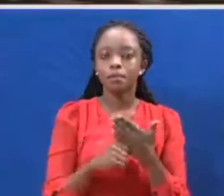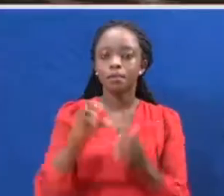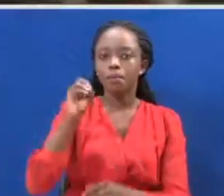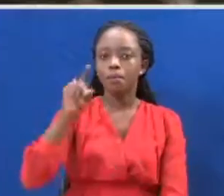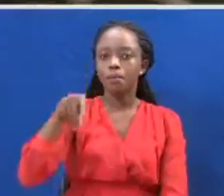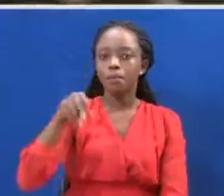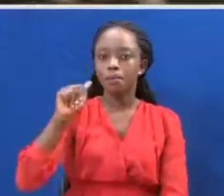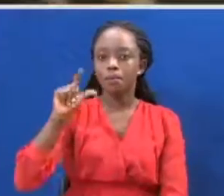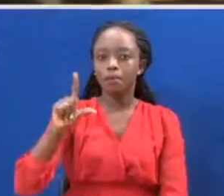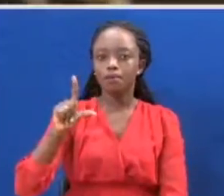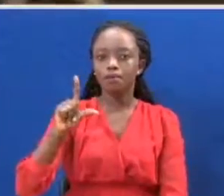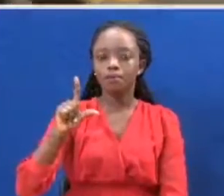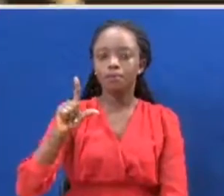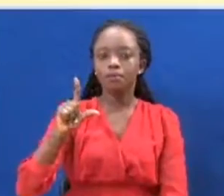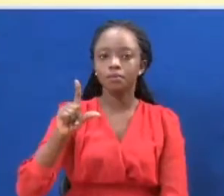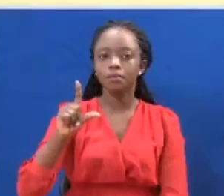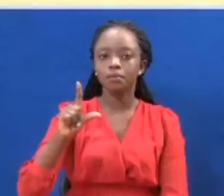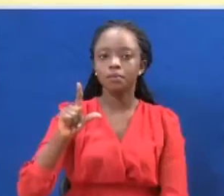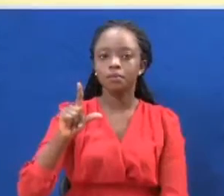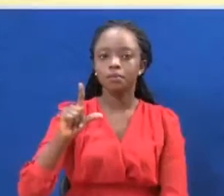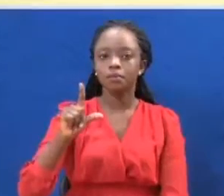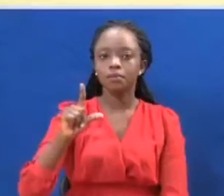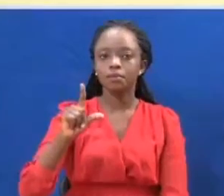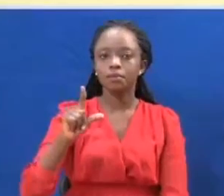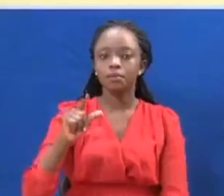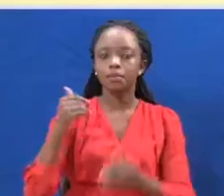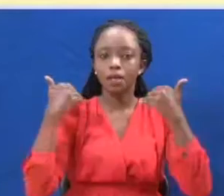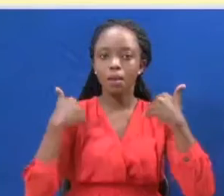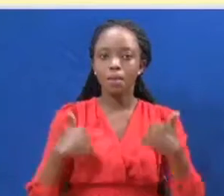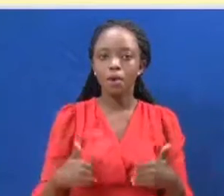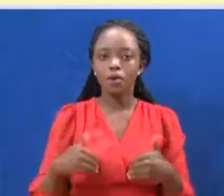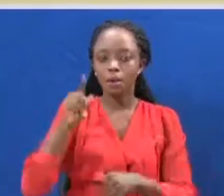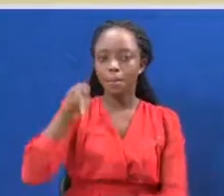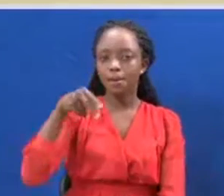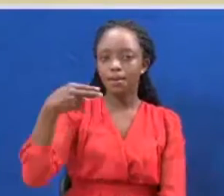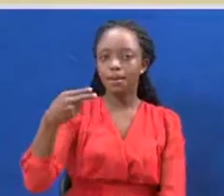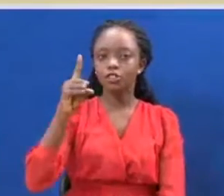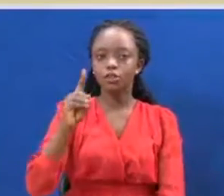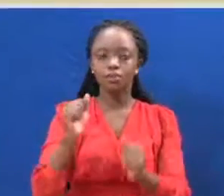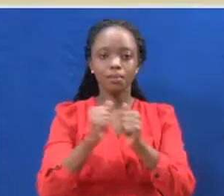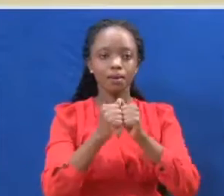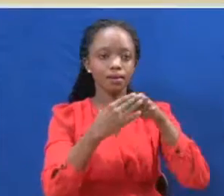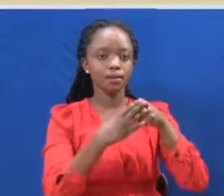Uppal, and I did my PhD in